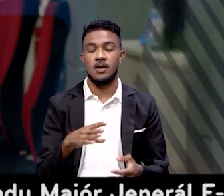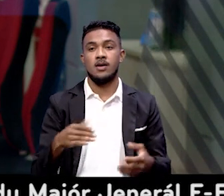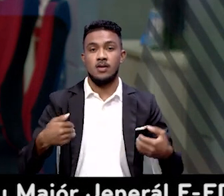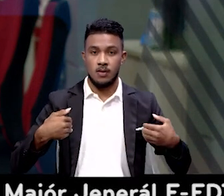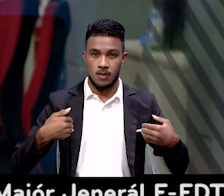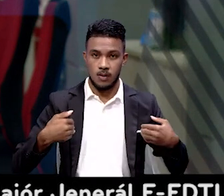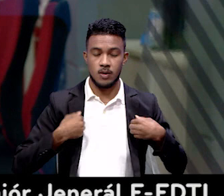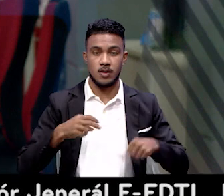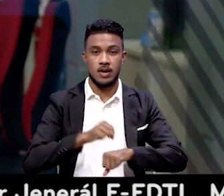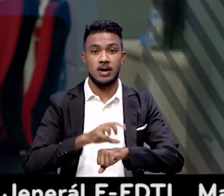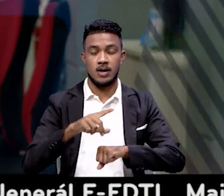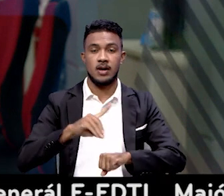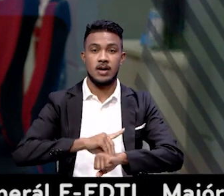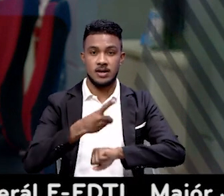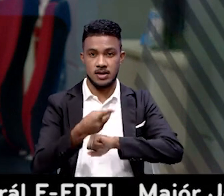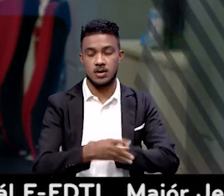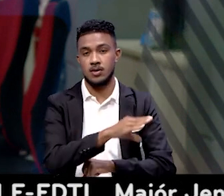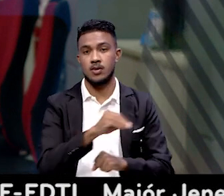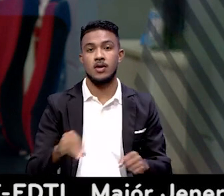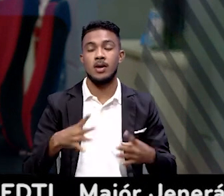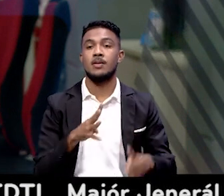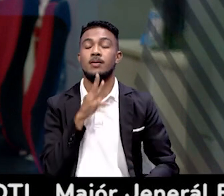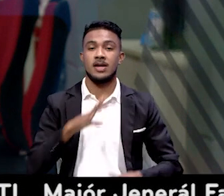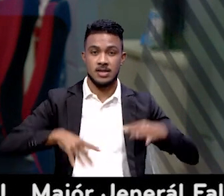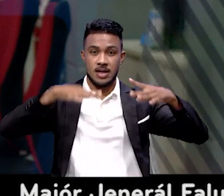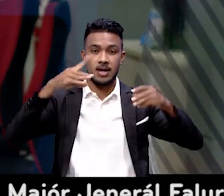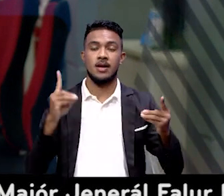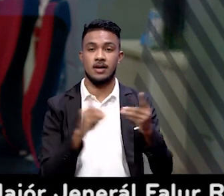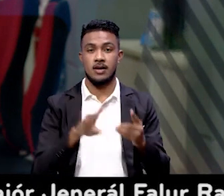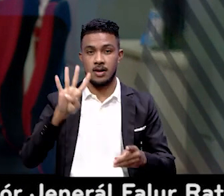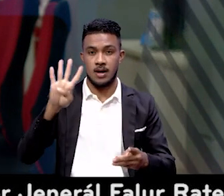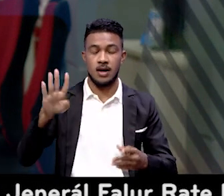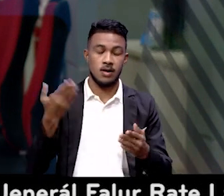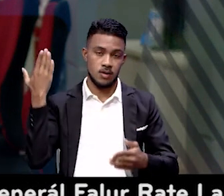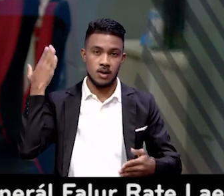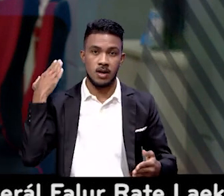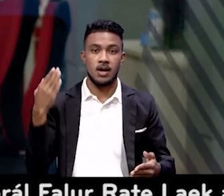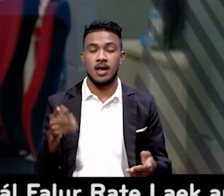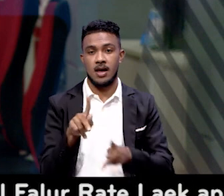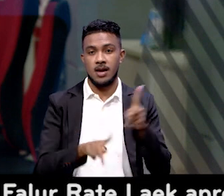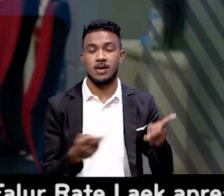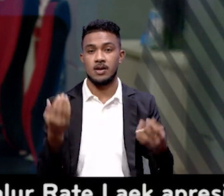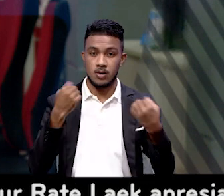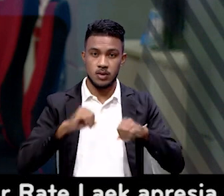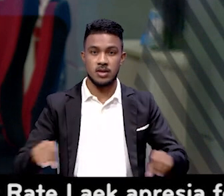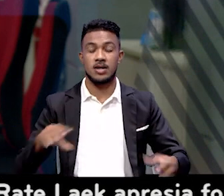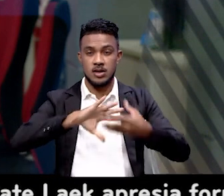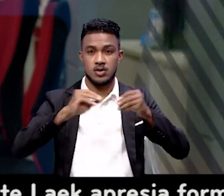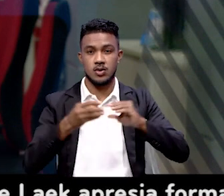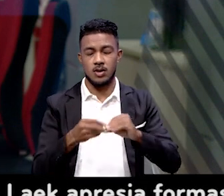toleraste natural, liu-liu inundasau ia fulang hatliba, idek-idek husi kela ona historia triste